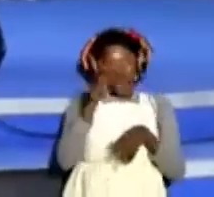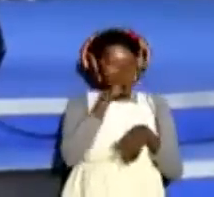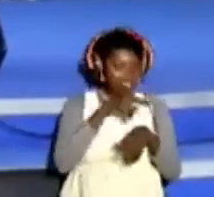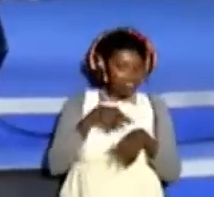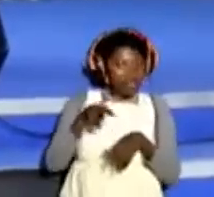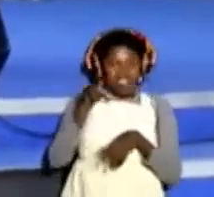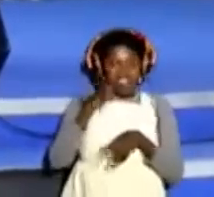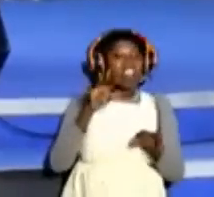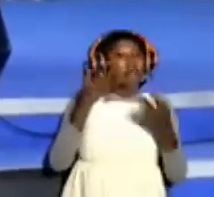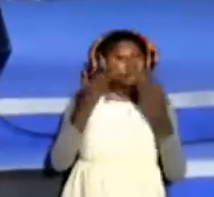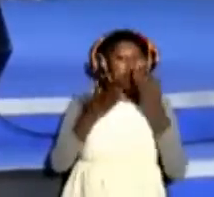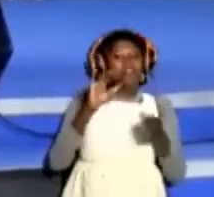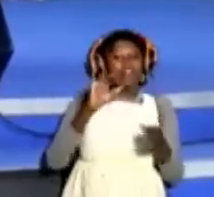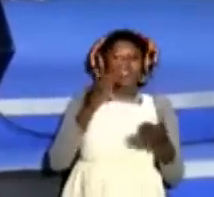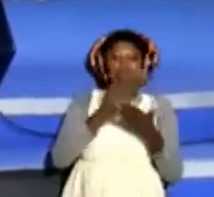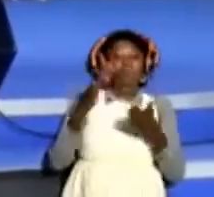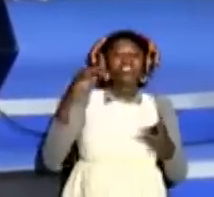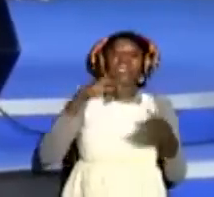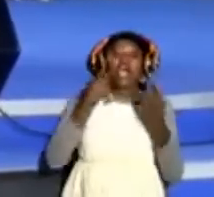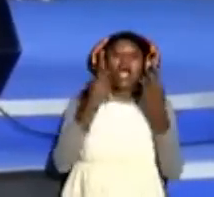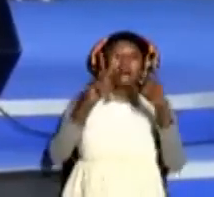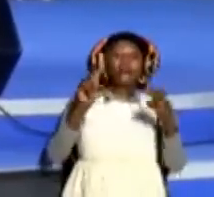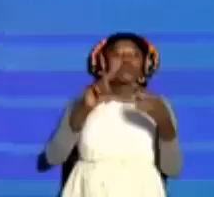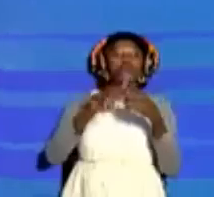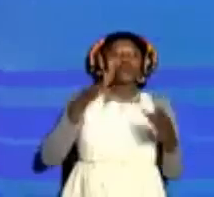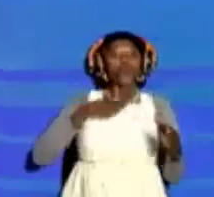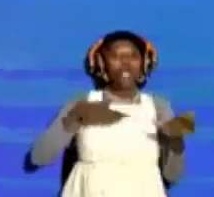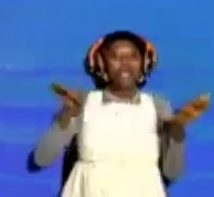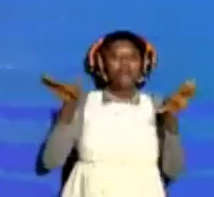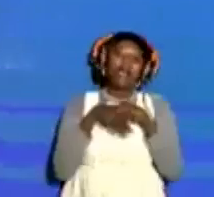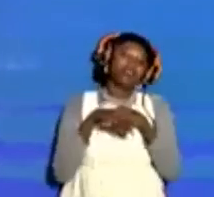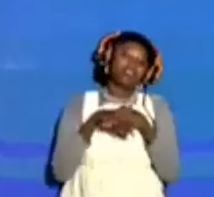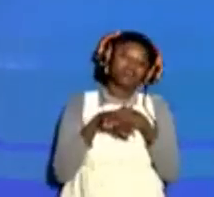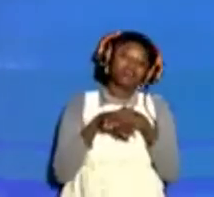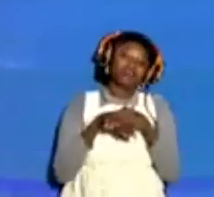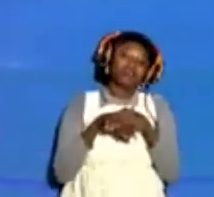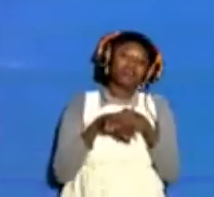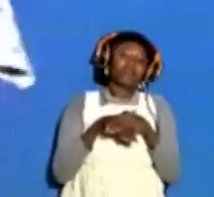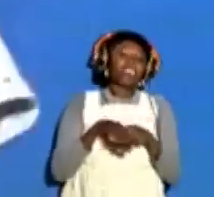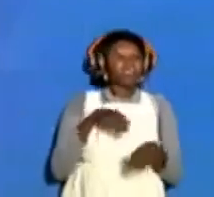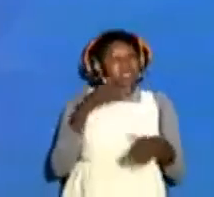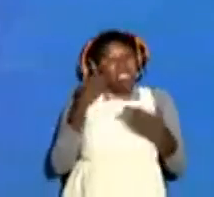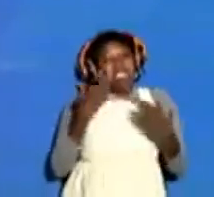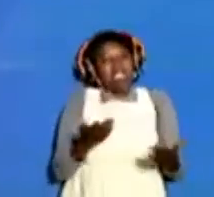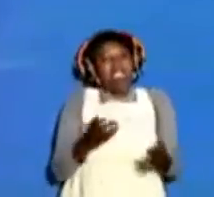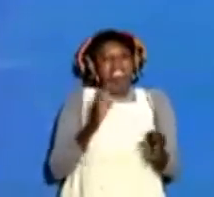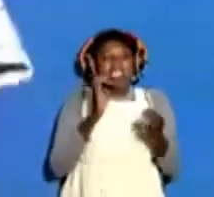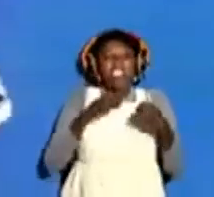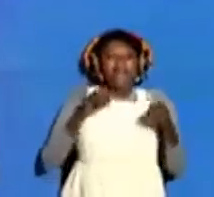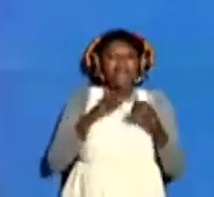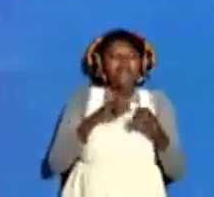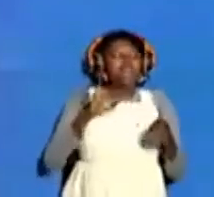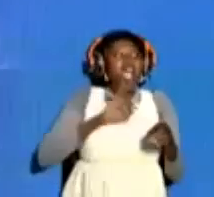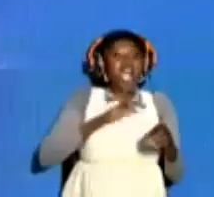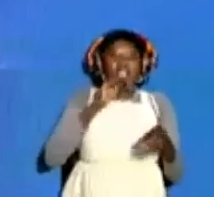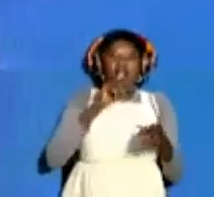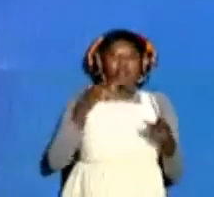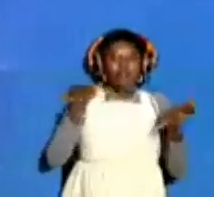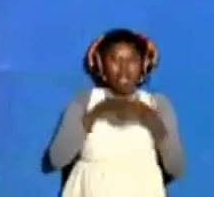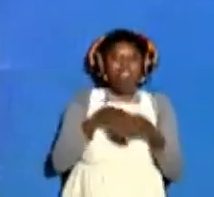as if something is wrong with my marriage. Eh? Even though I am having the number 3